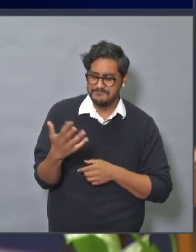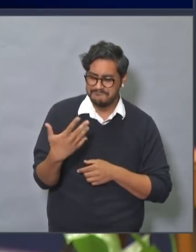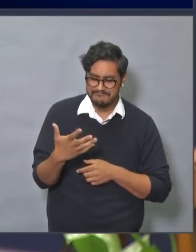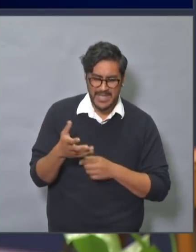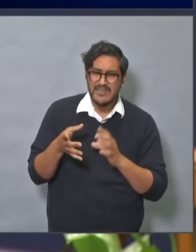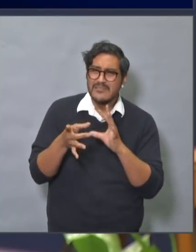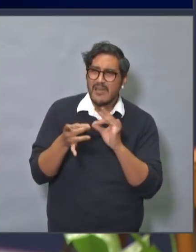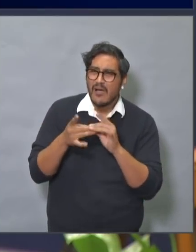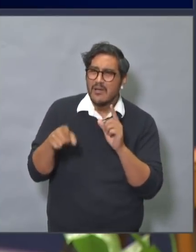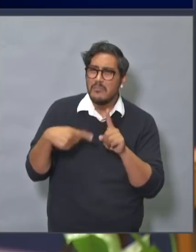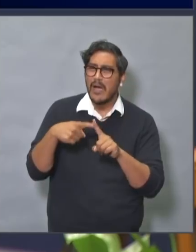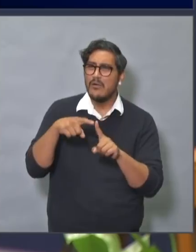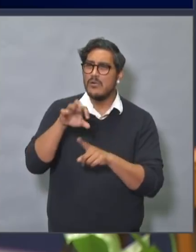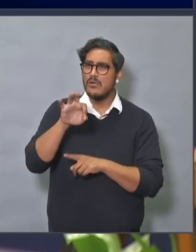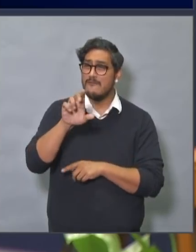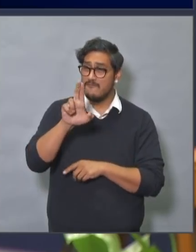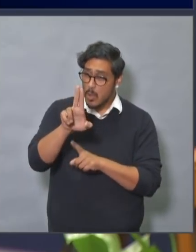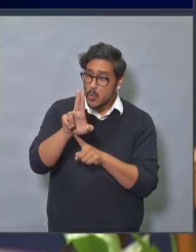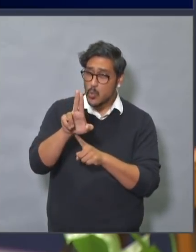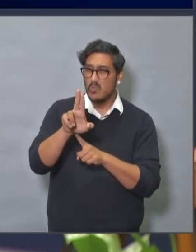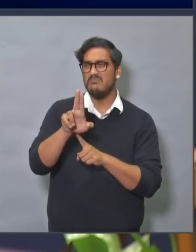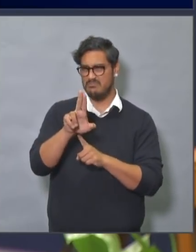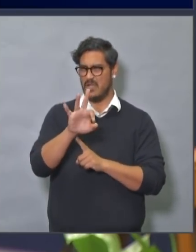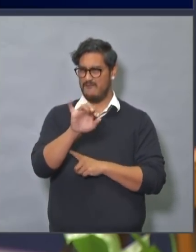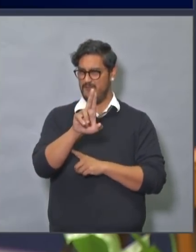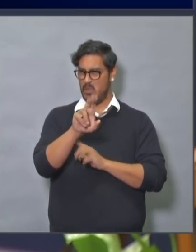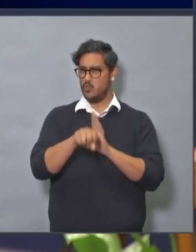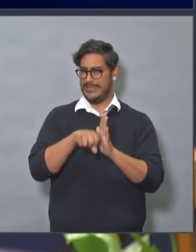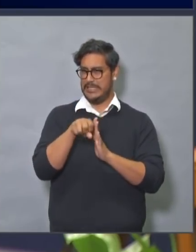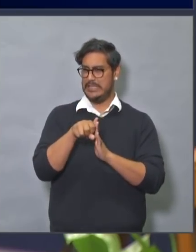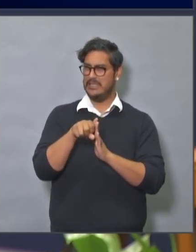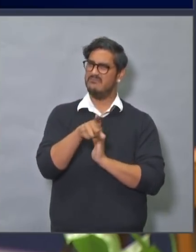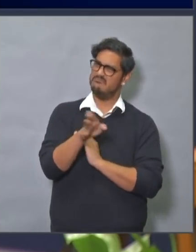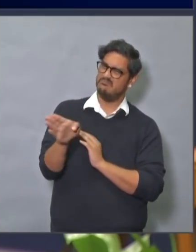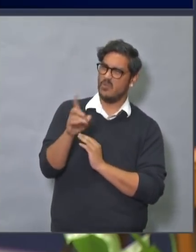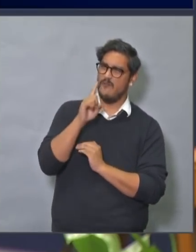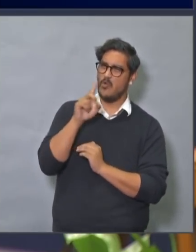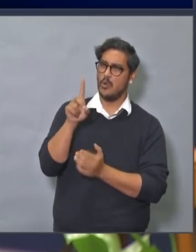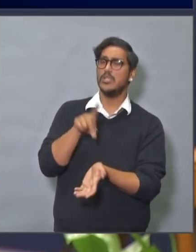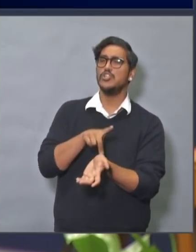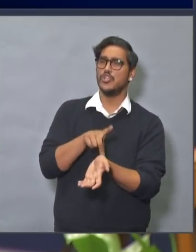talk about the flu and the flu season. And this is directed toward Dr. Ferrer.